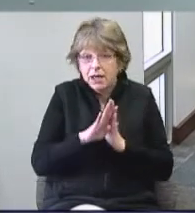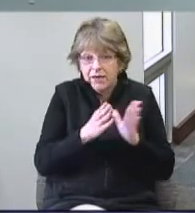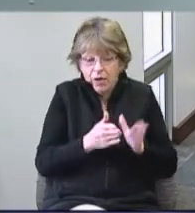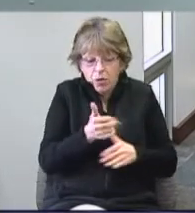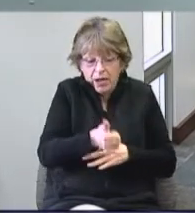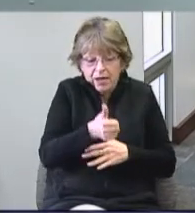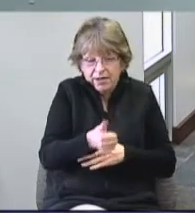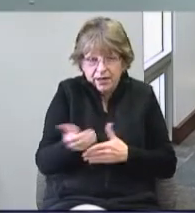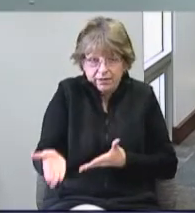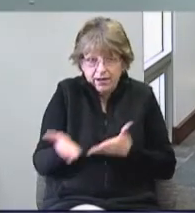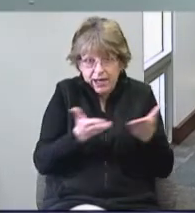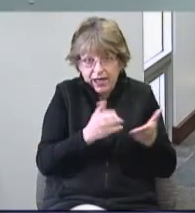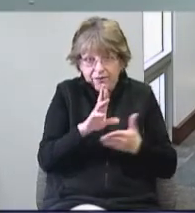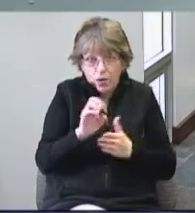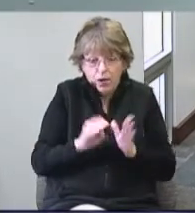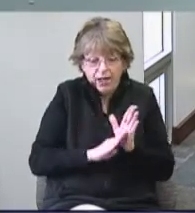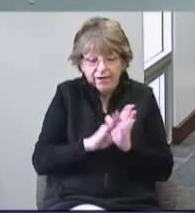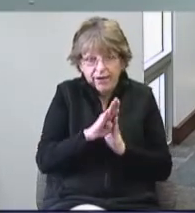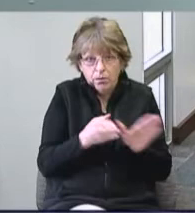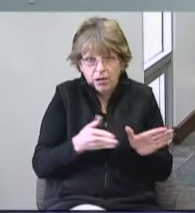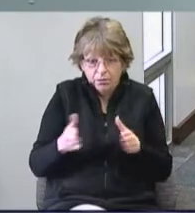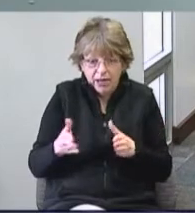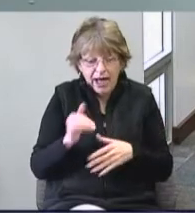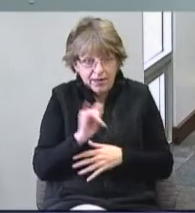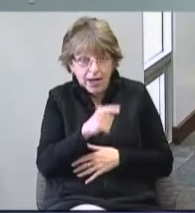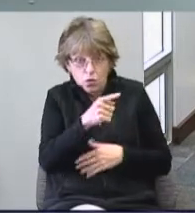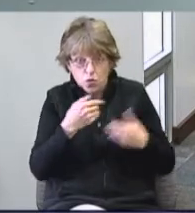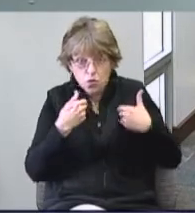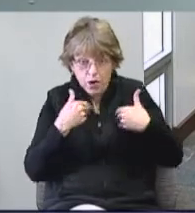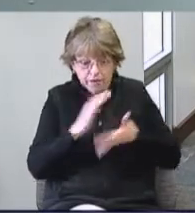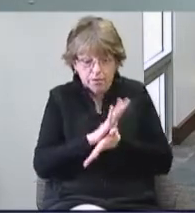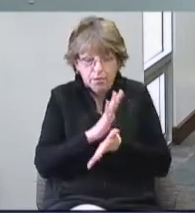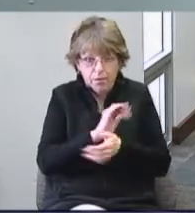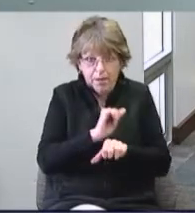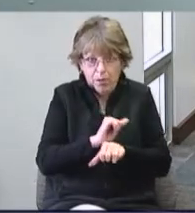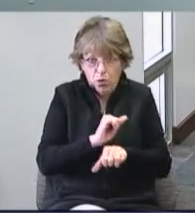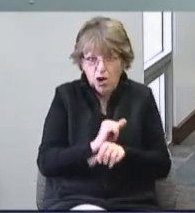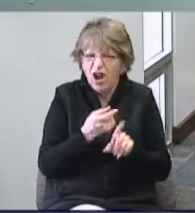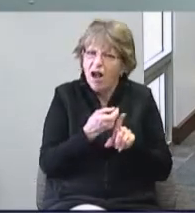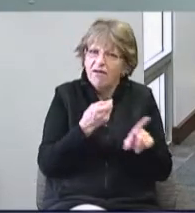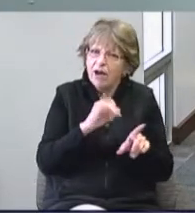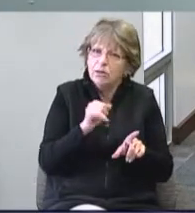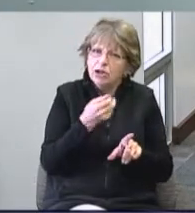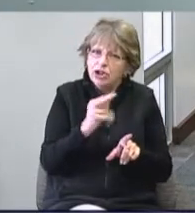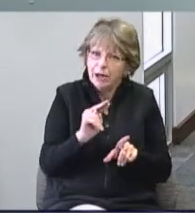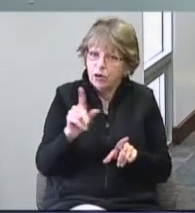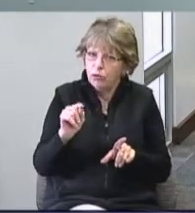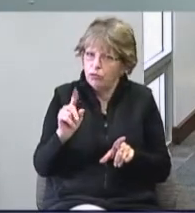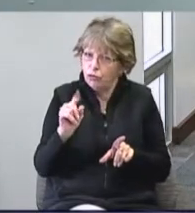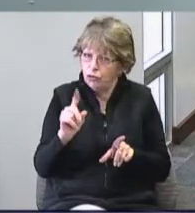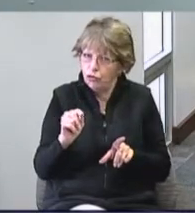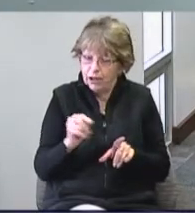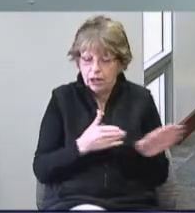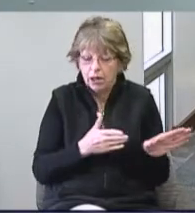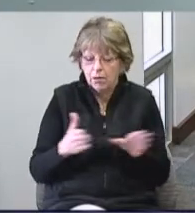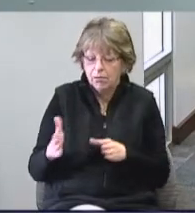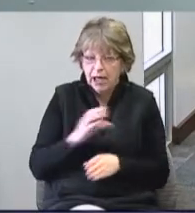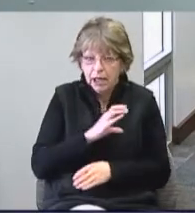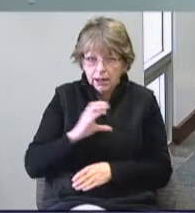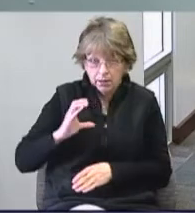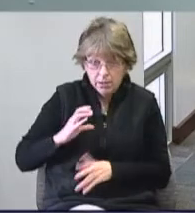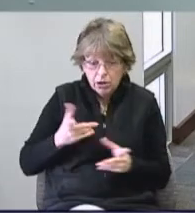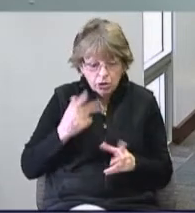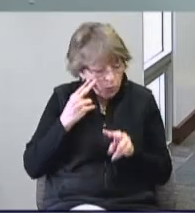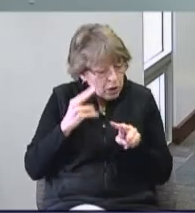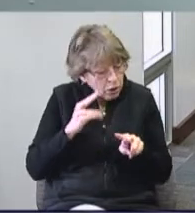submit their redevelopment plan, which was included in your packet. On January 20th, the Planning Commission actually reviewed the